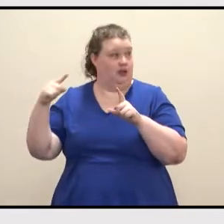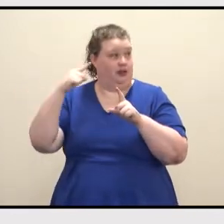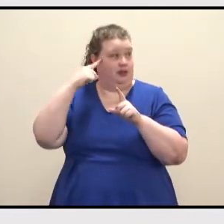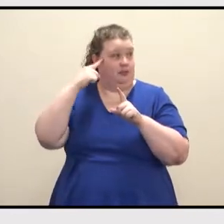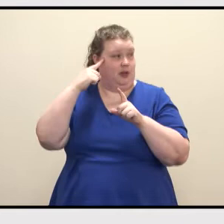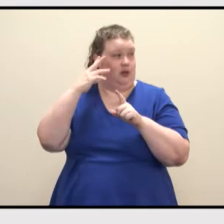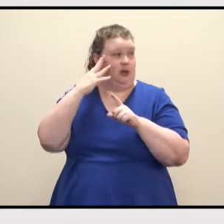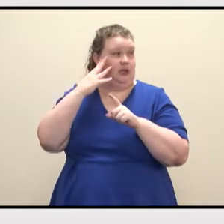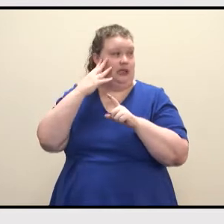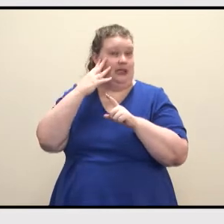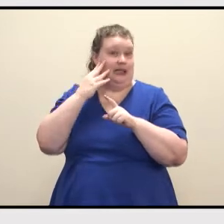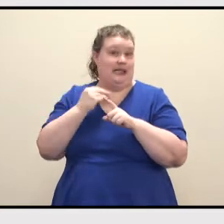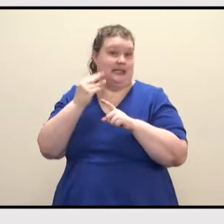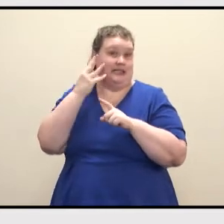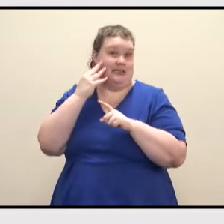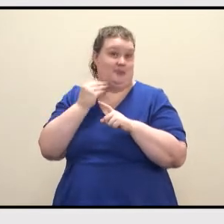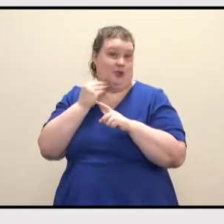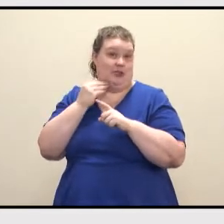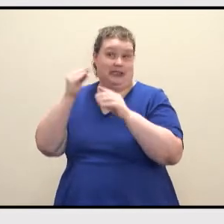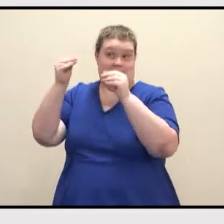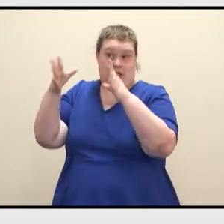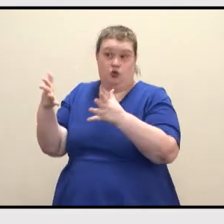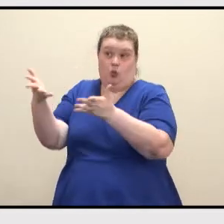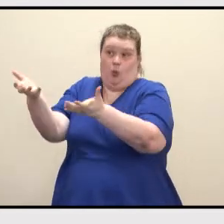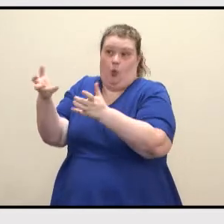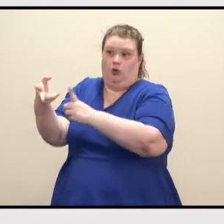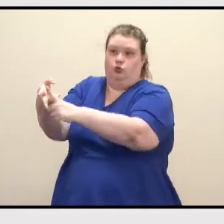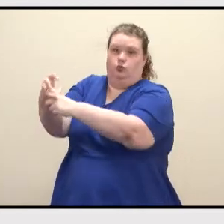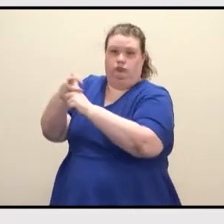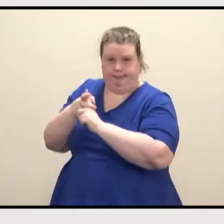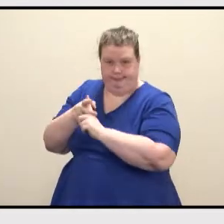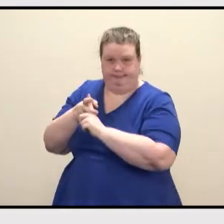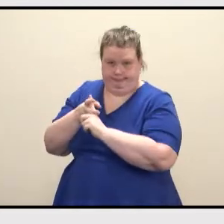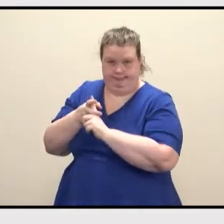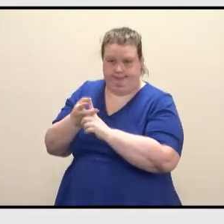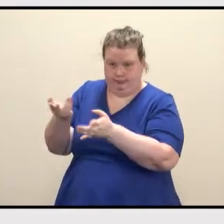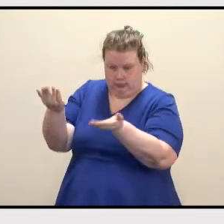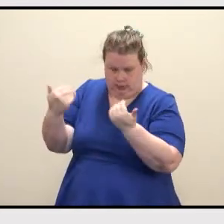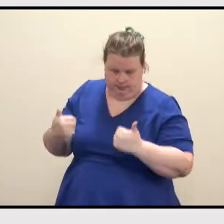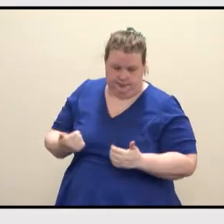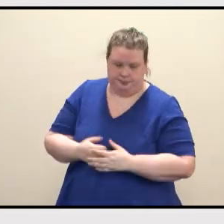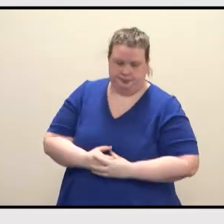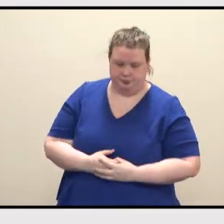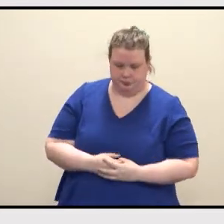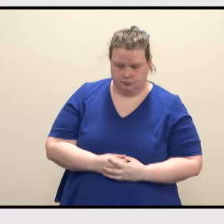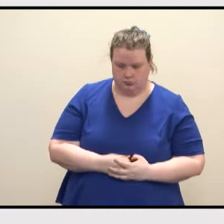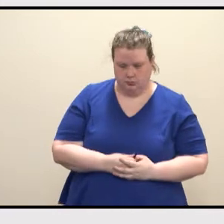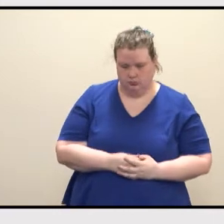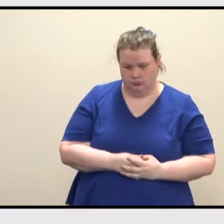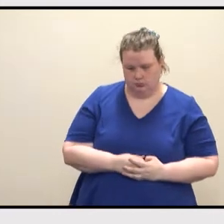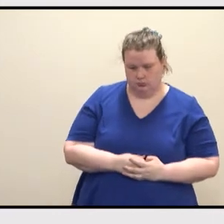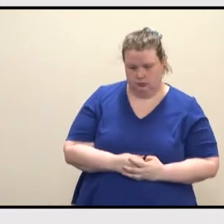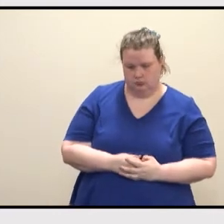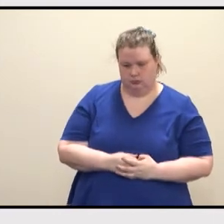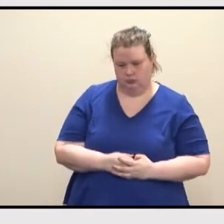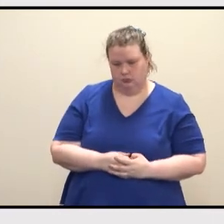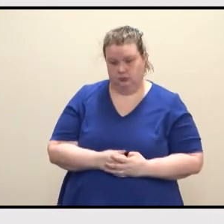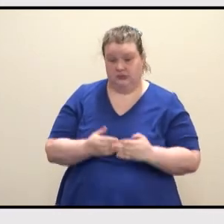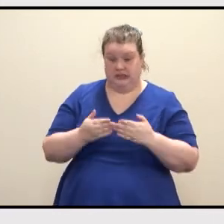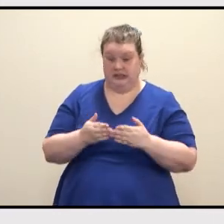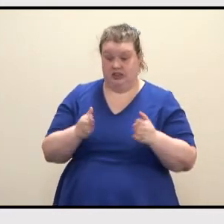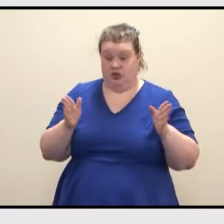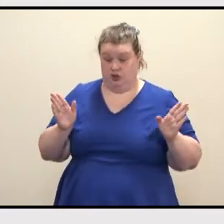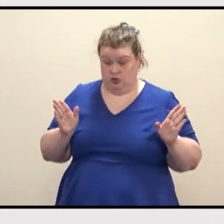the experience of those that we're attracting, teachers that we're attracting to our district. So you can see that, in general, a